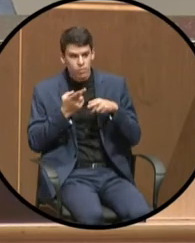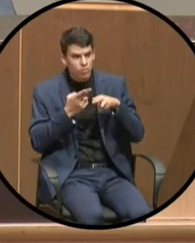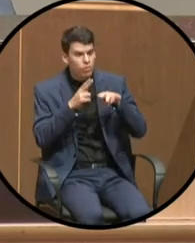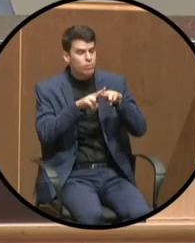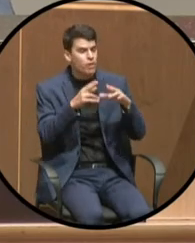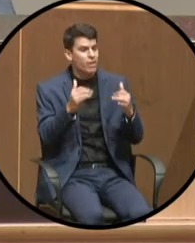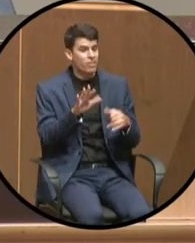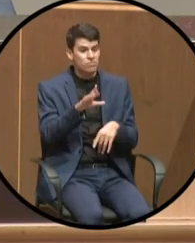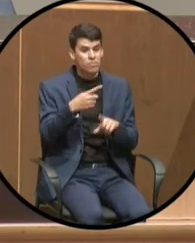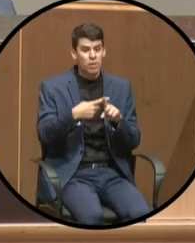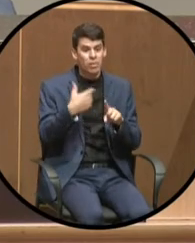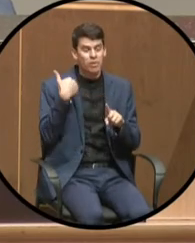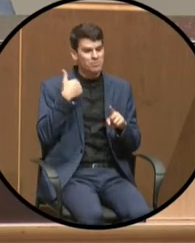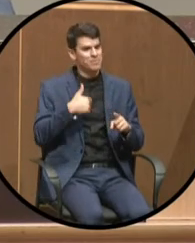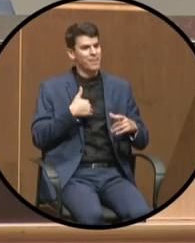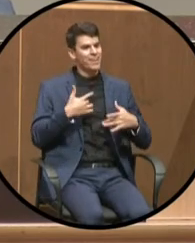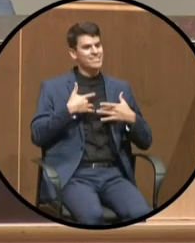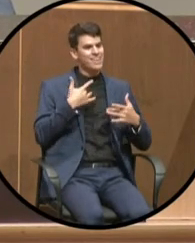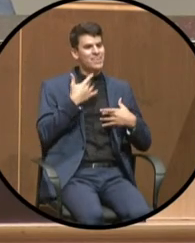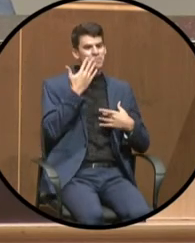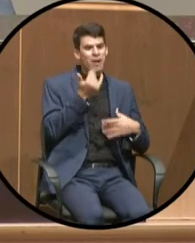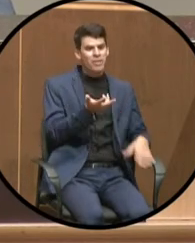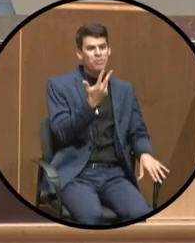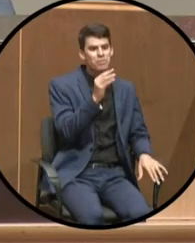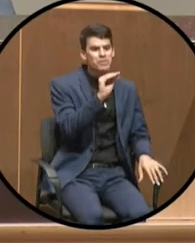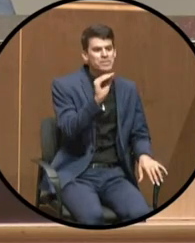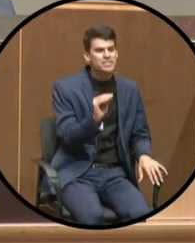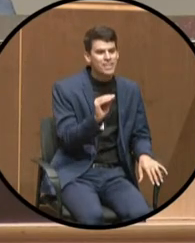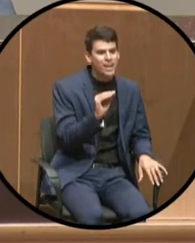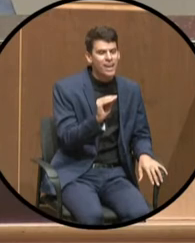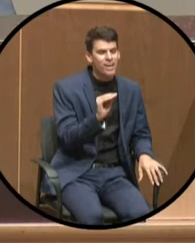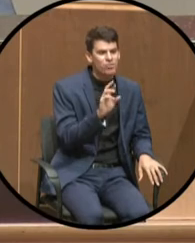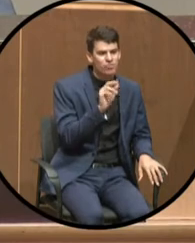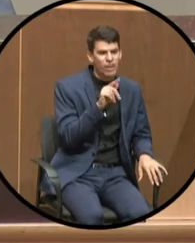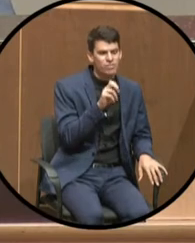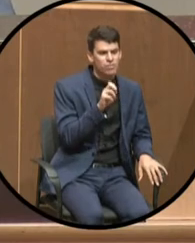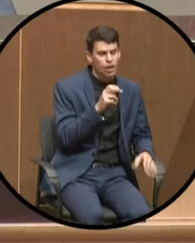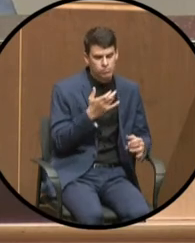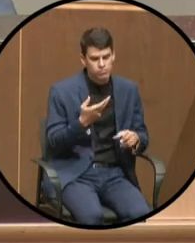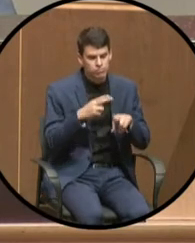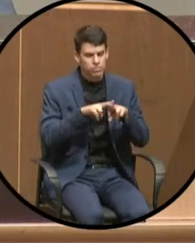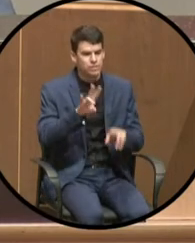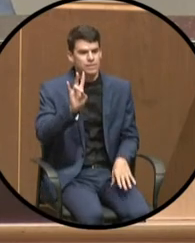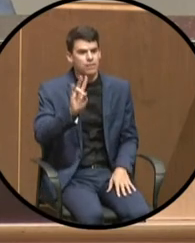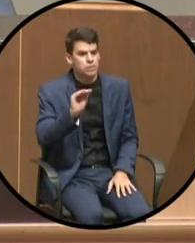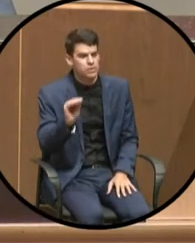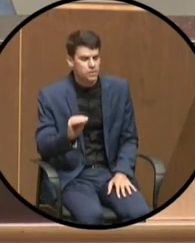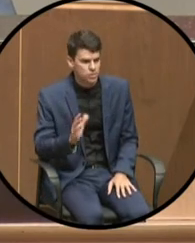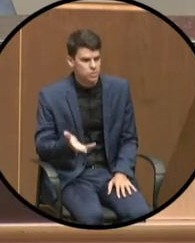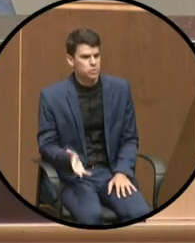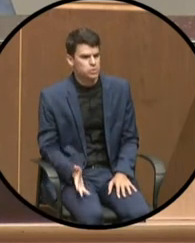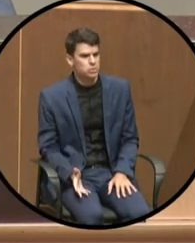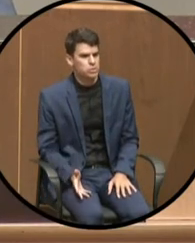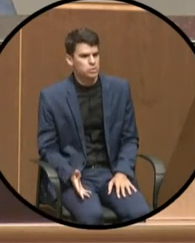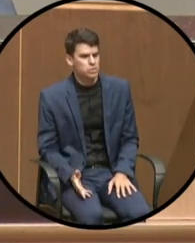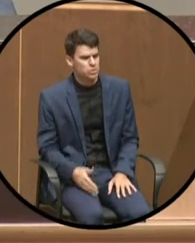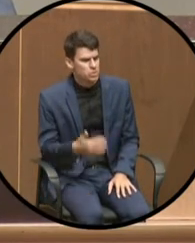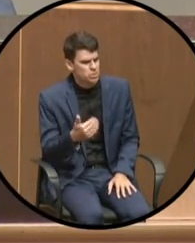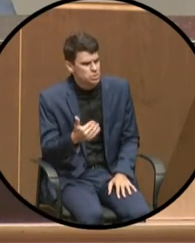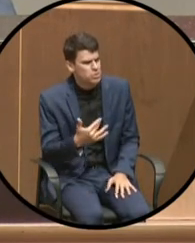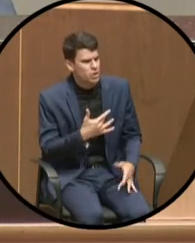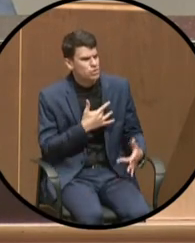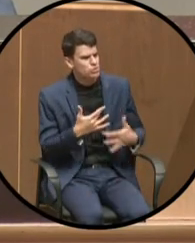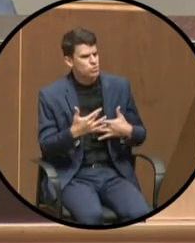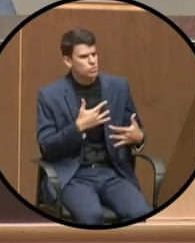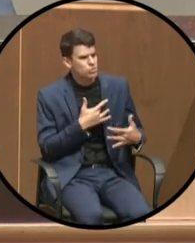meeting, I was excited because we were at 3%. Now we're at like 7. So, yeah, I'm extremely